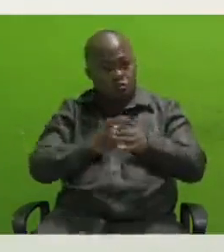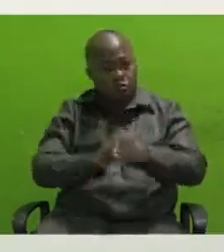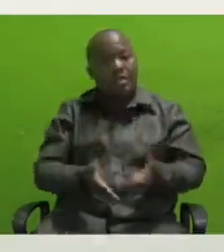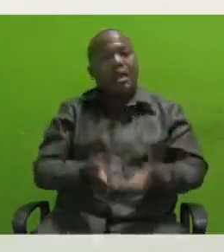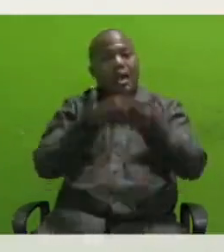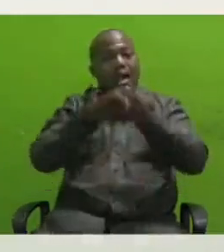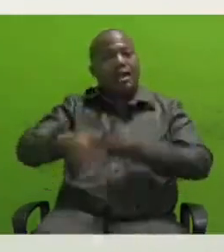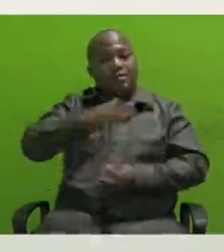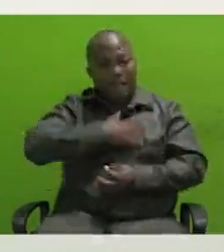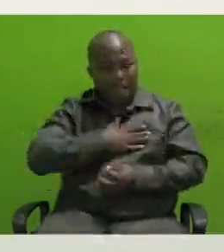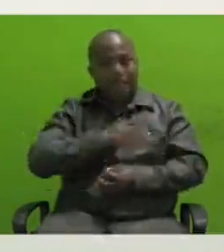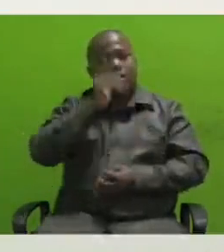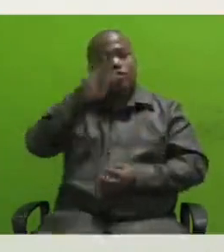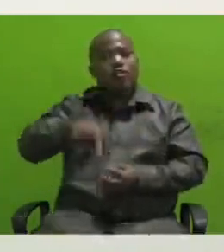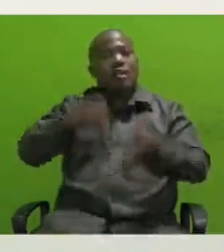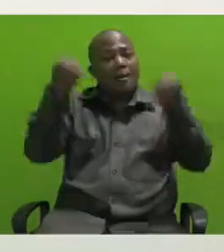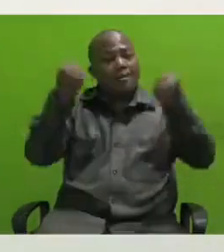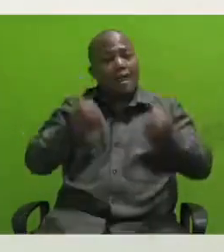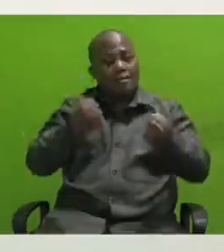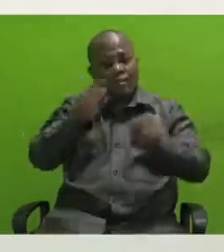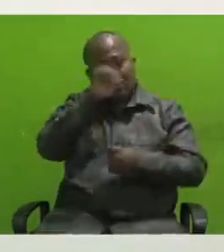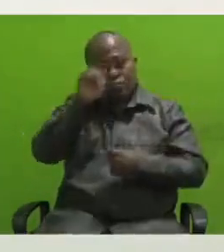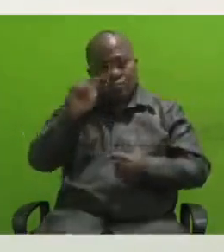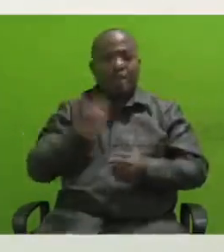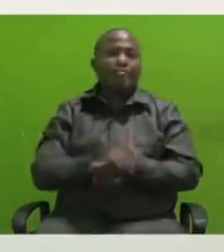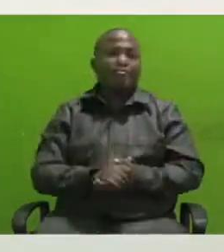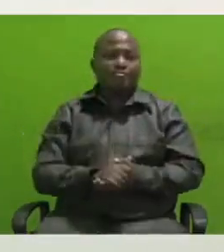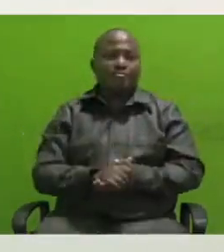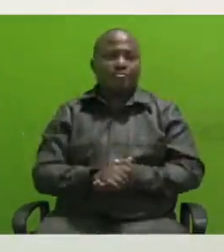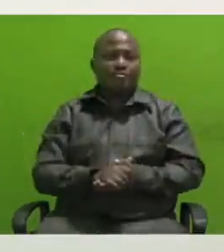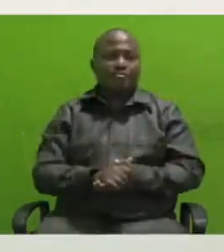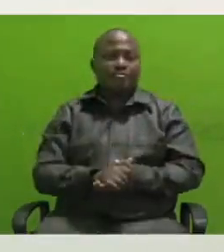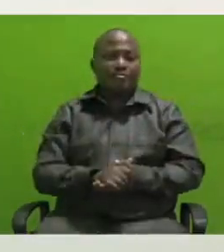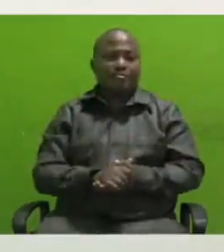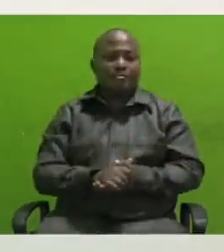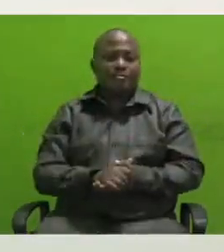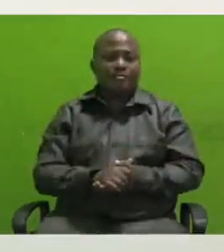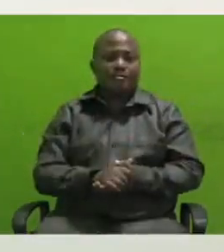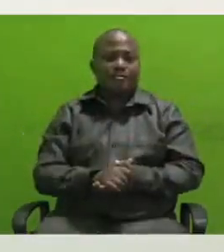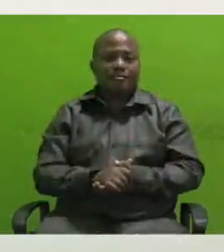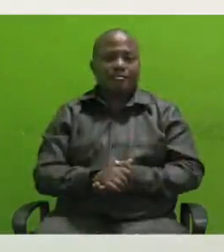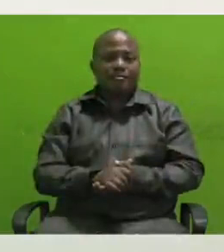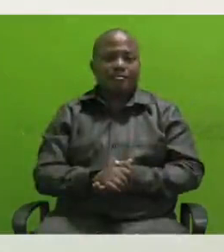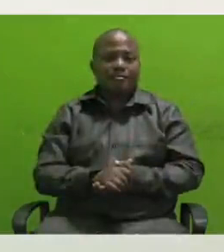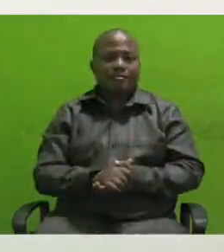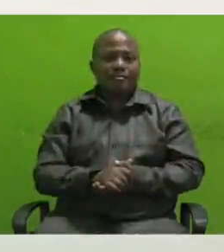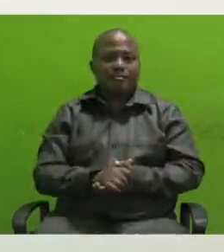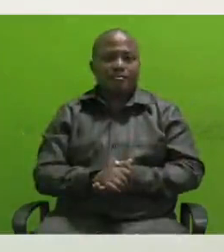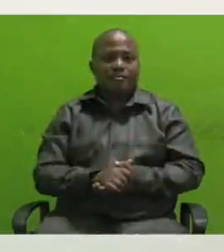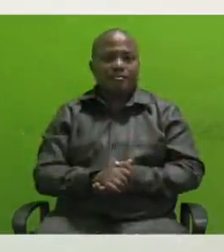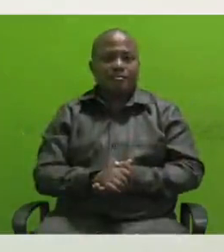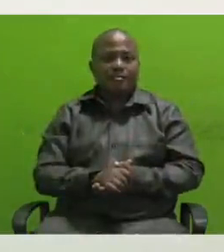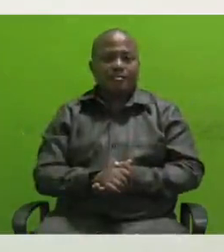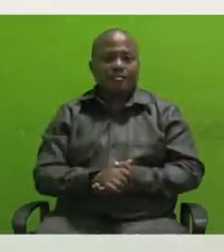to build a perfect square, or to make a perfect square of a certain quadratic expression which is